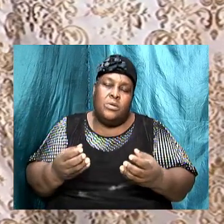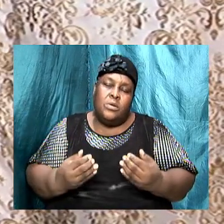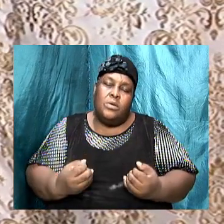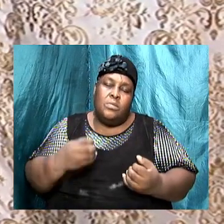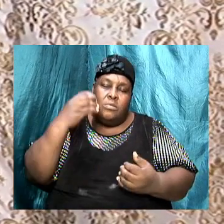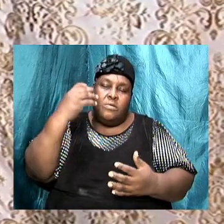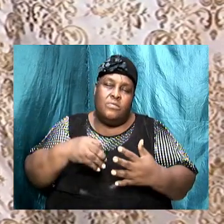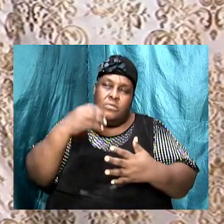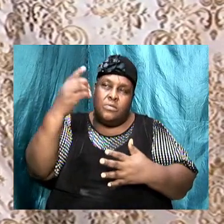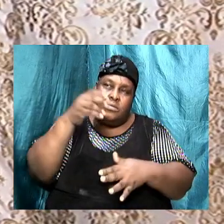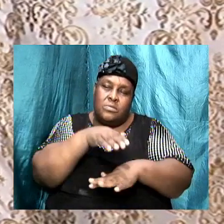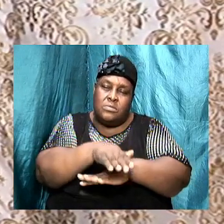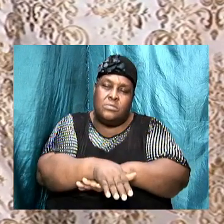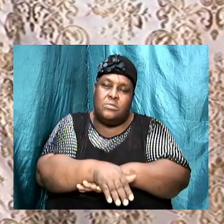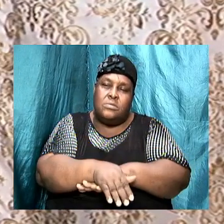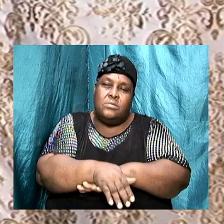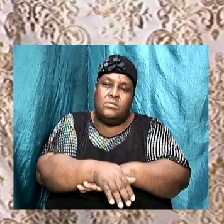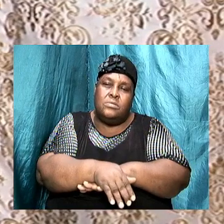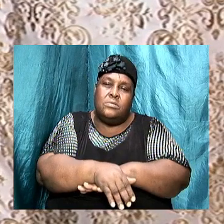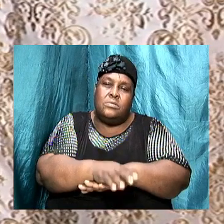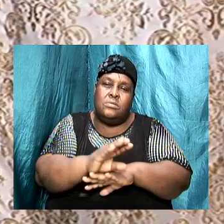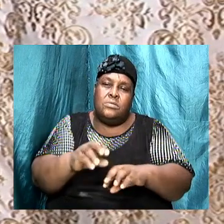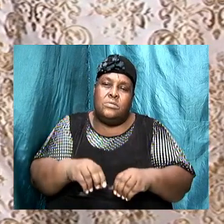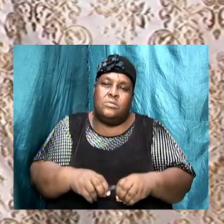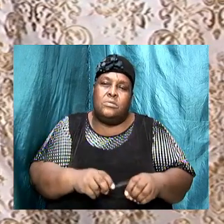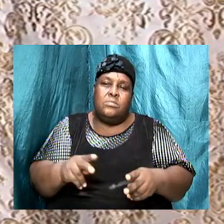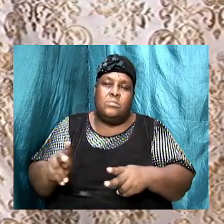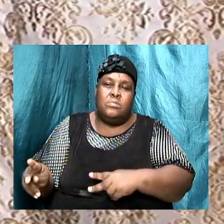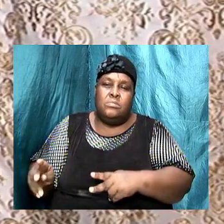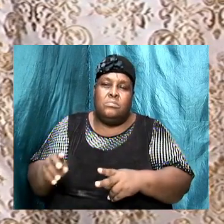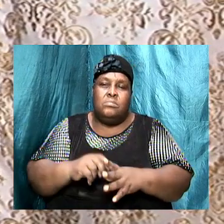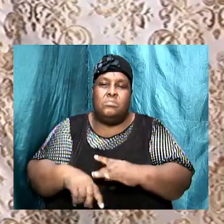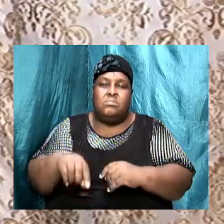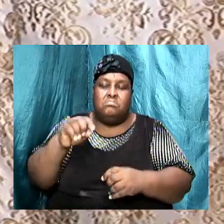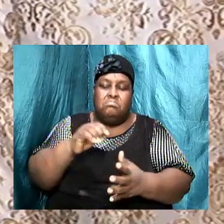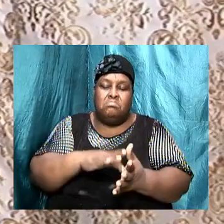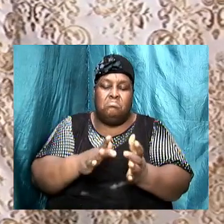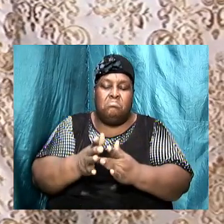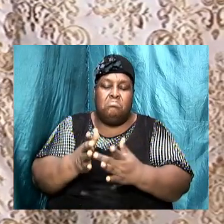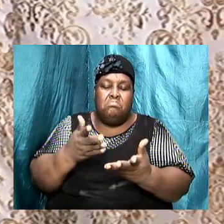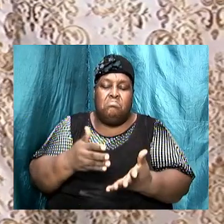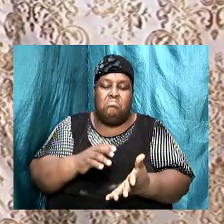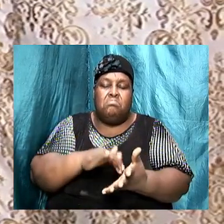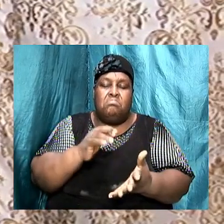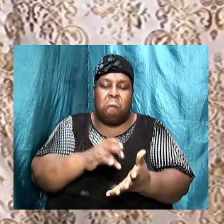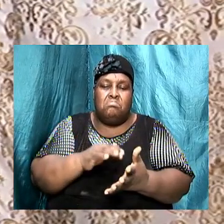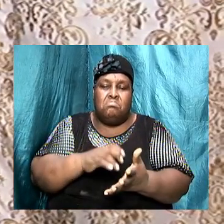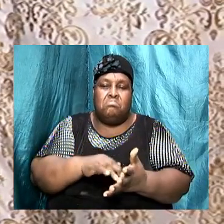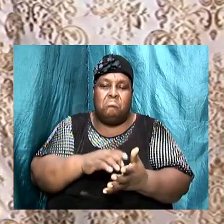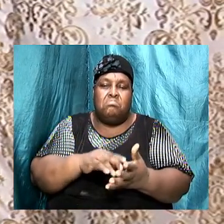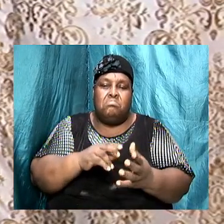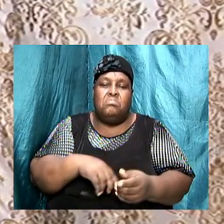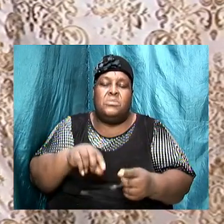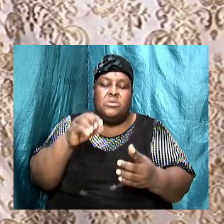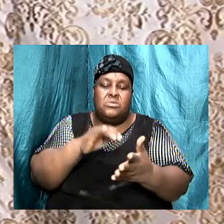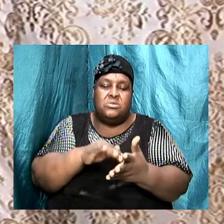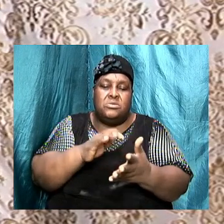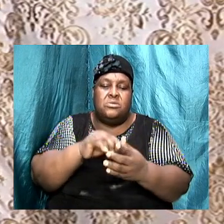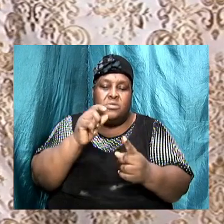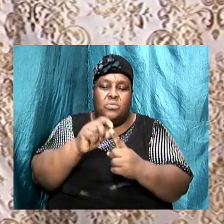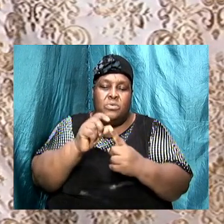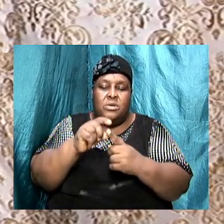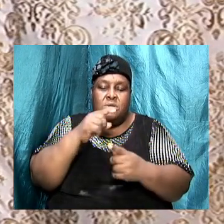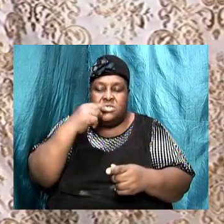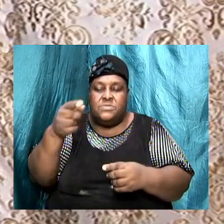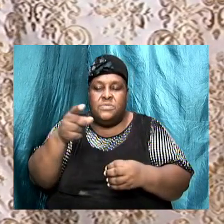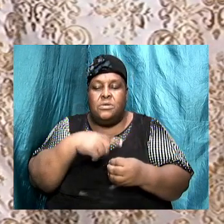tonight to just present, Lord, this Bible study as we get in the Word, as we talk about doctrine.